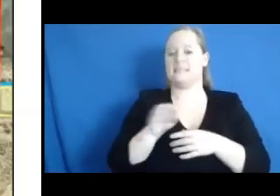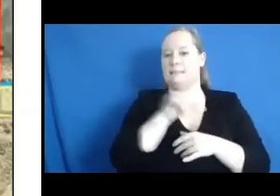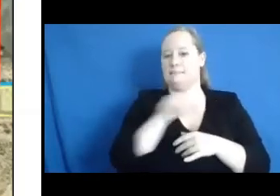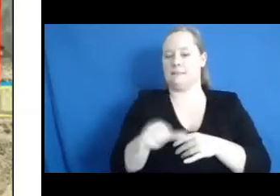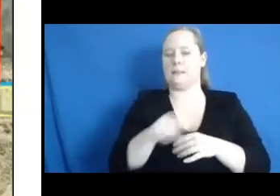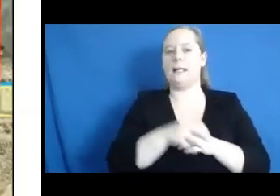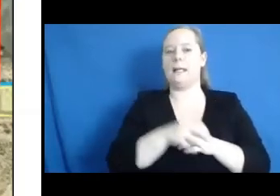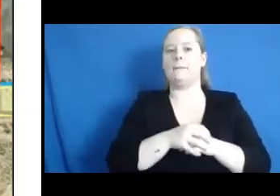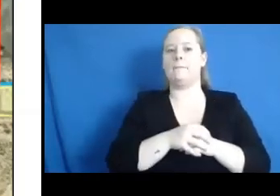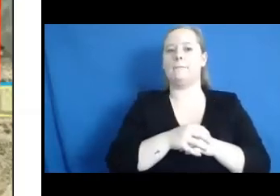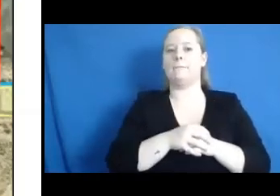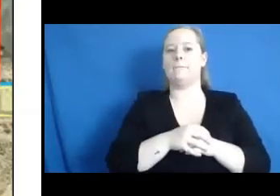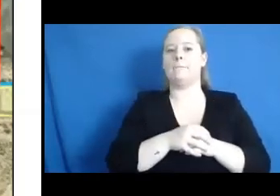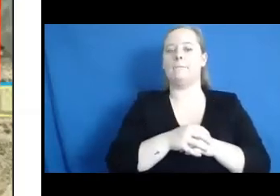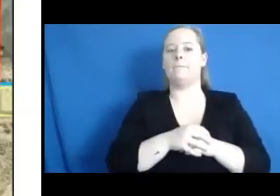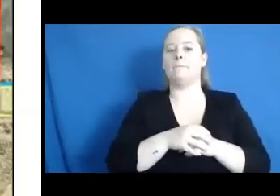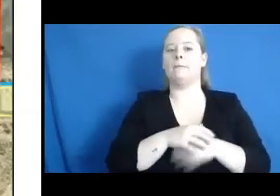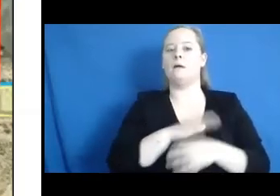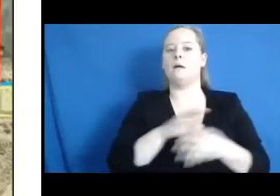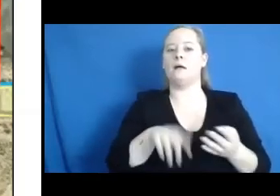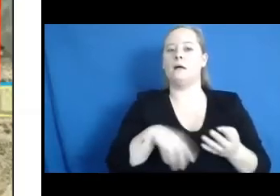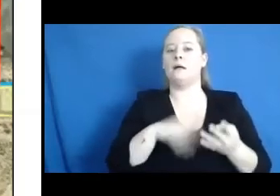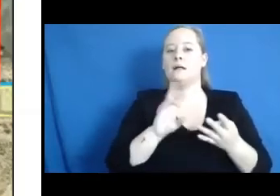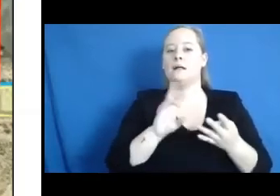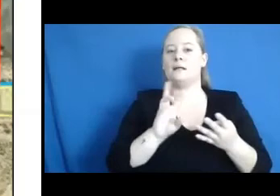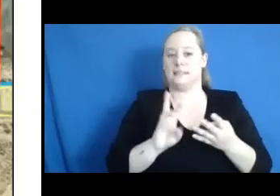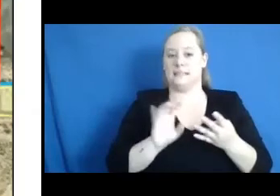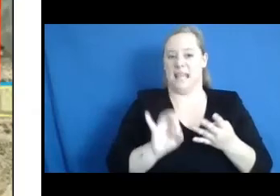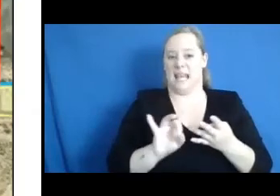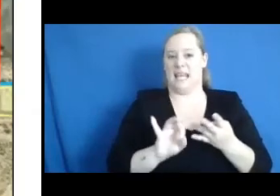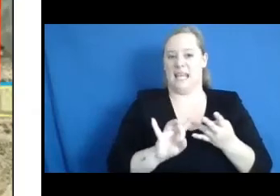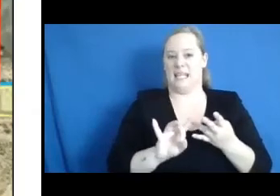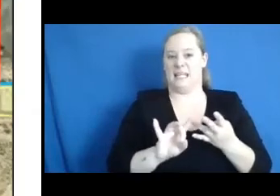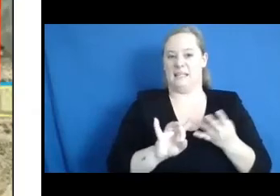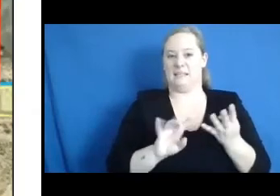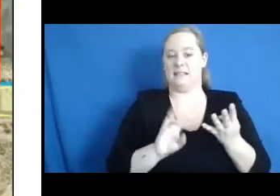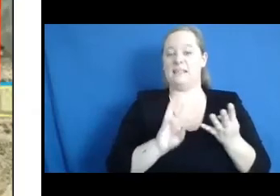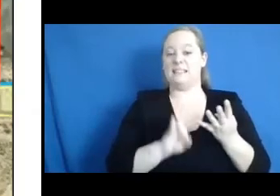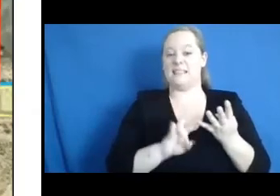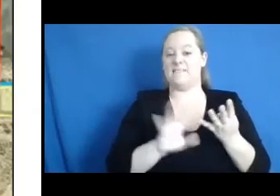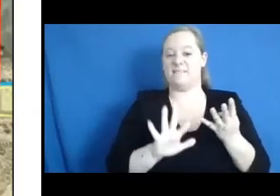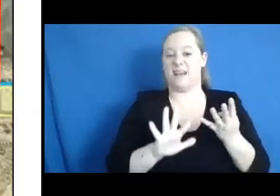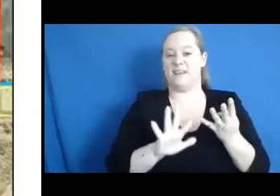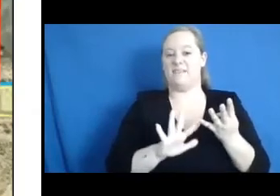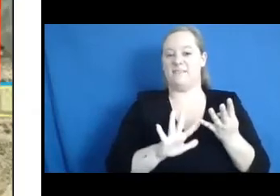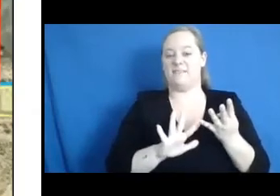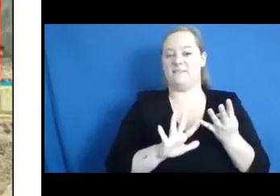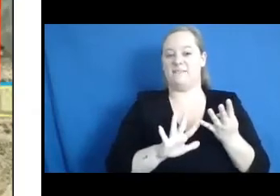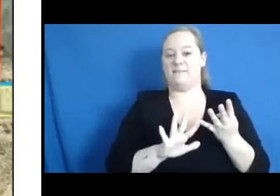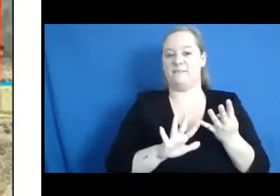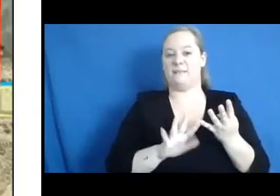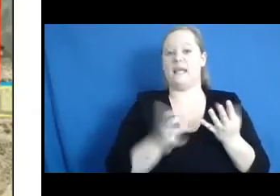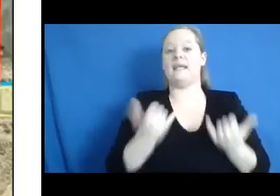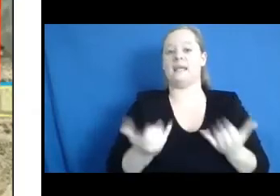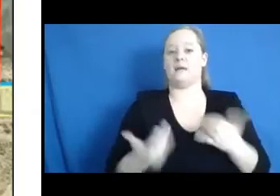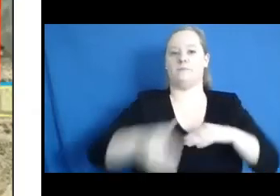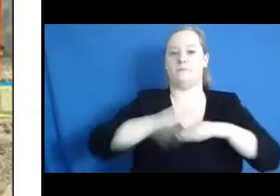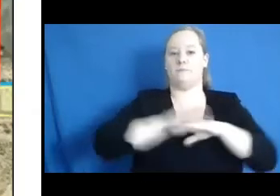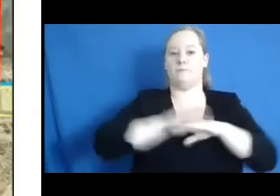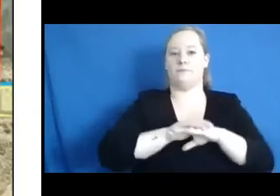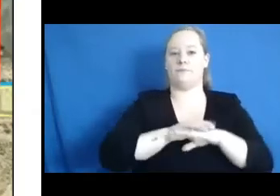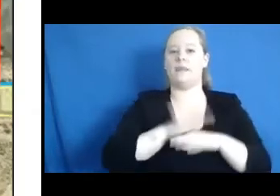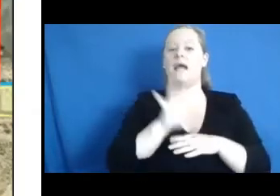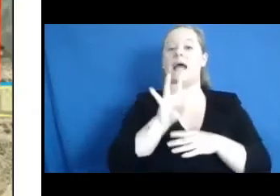and BLM 68 and BLM 75. Now we'll layer on BLM 80, which is in